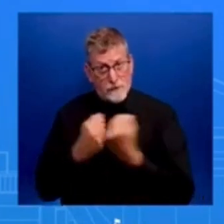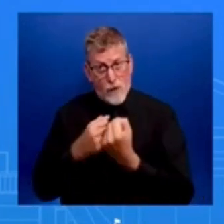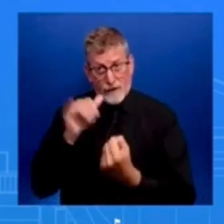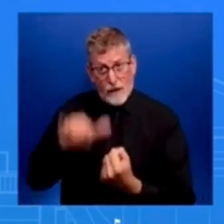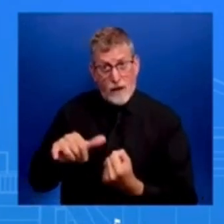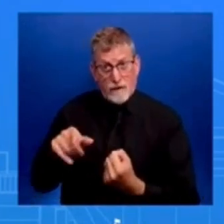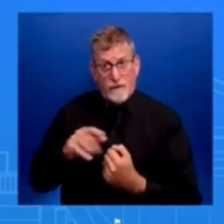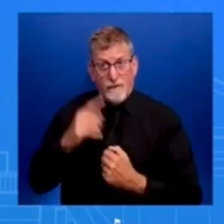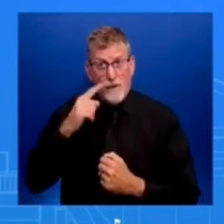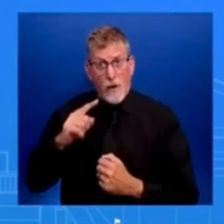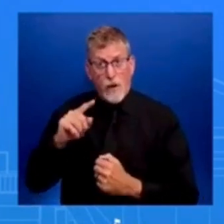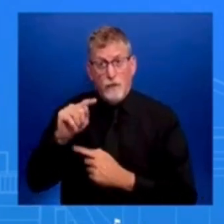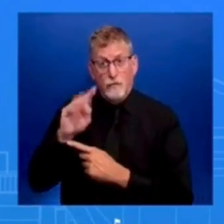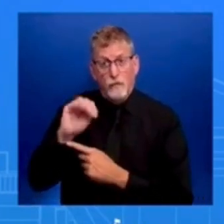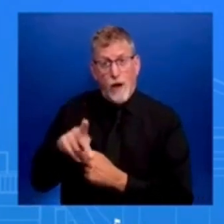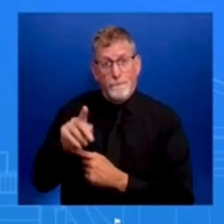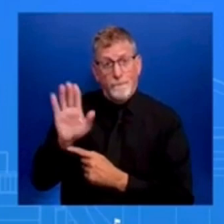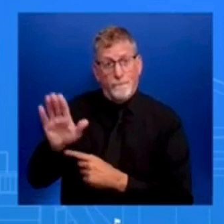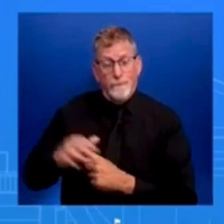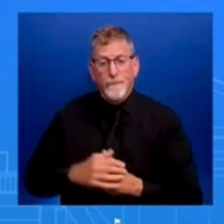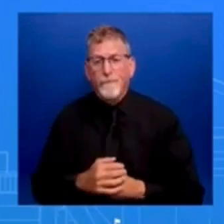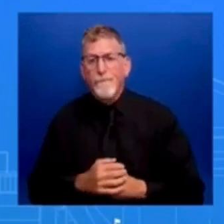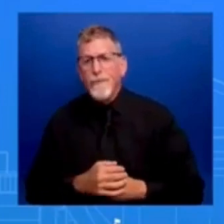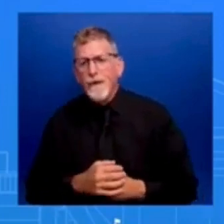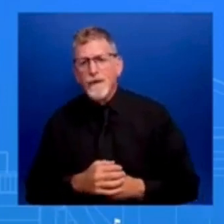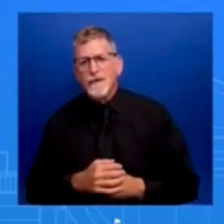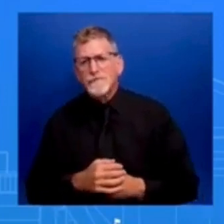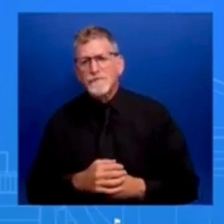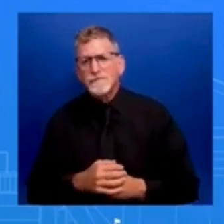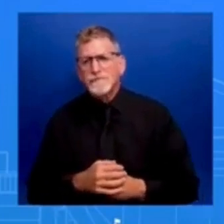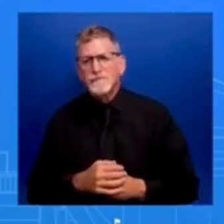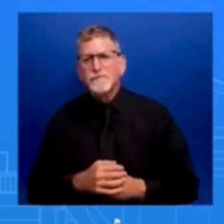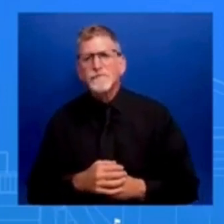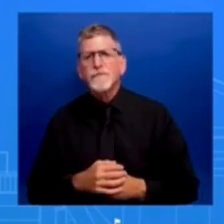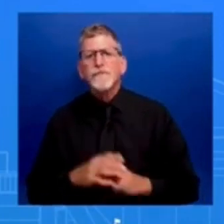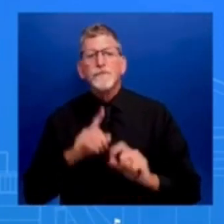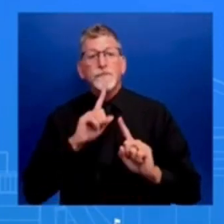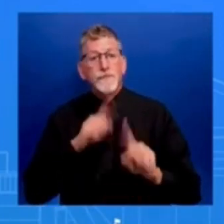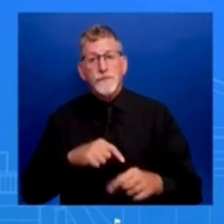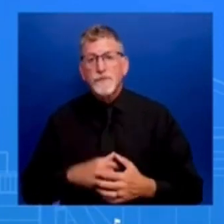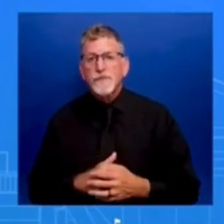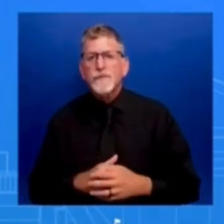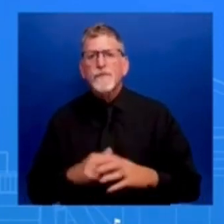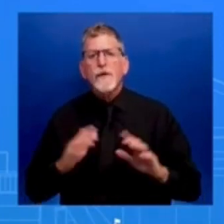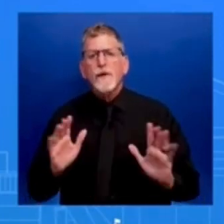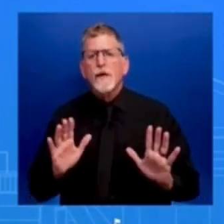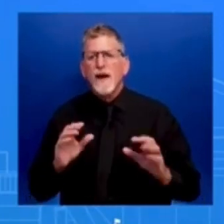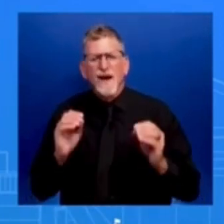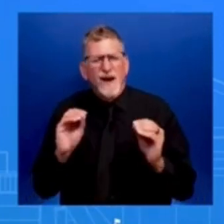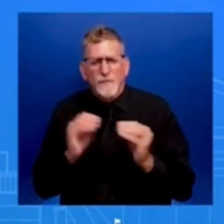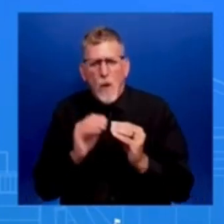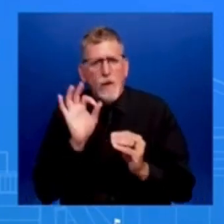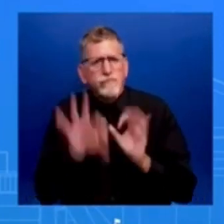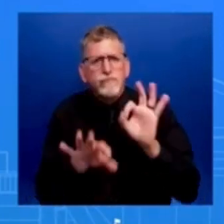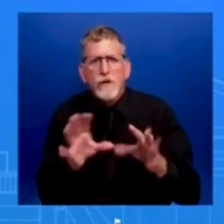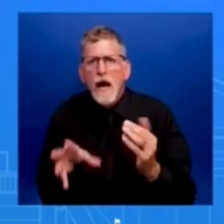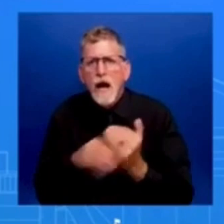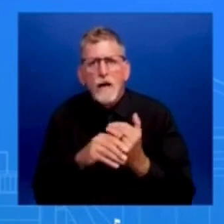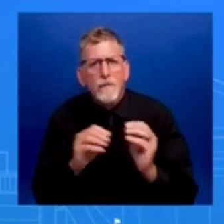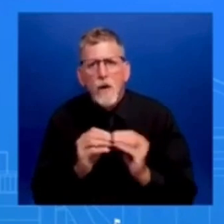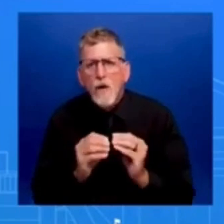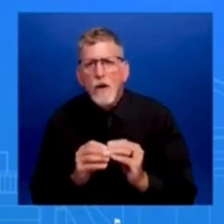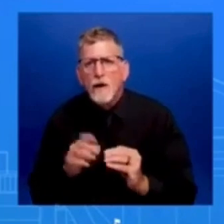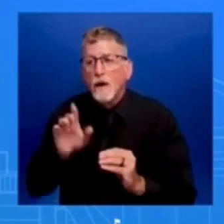add. As the president spoke, was very candid when asked that question, and I believe his words still stand today.